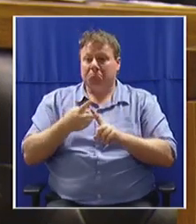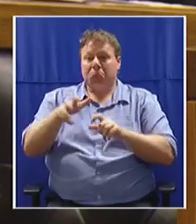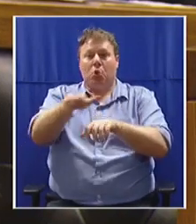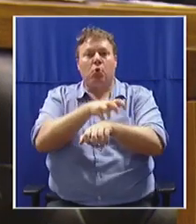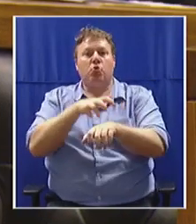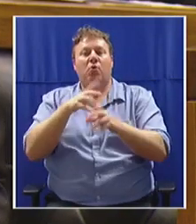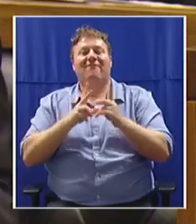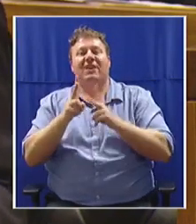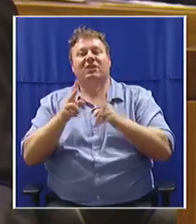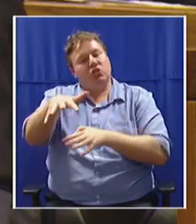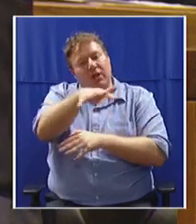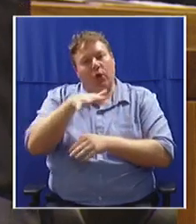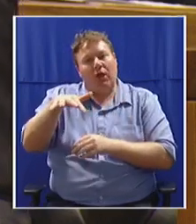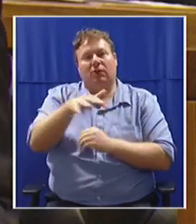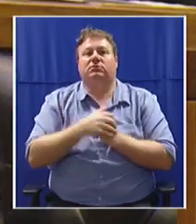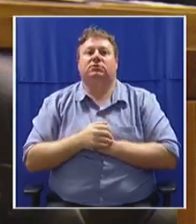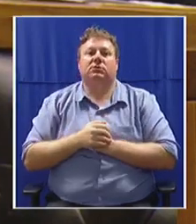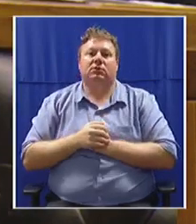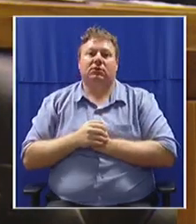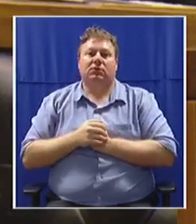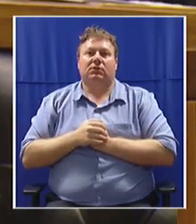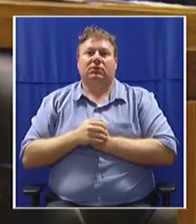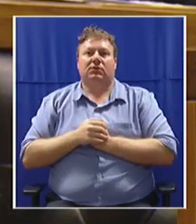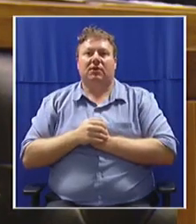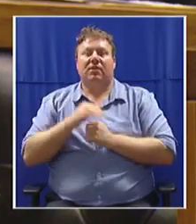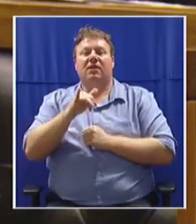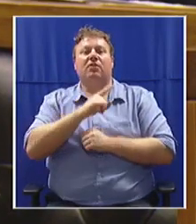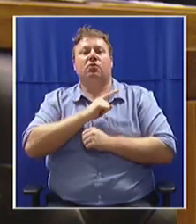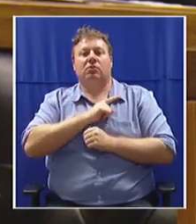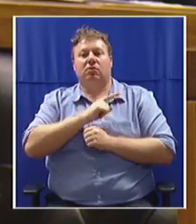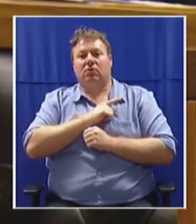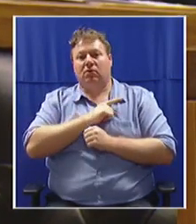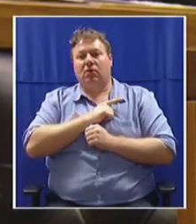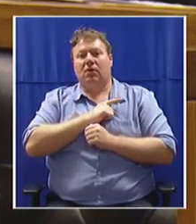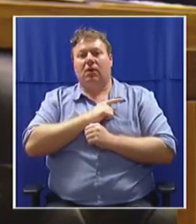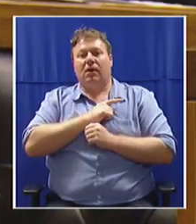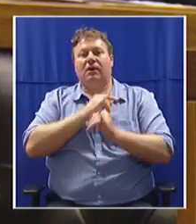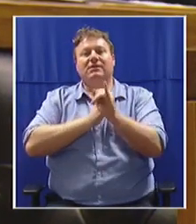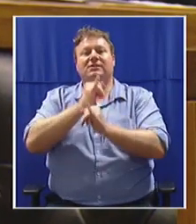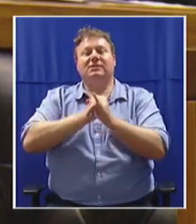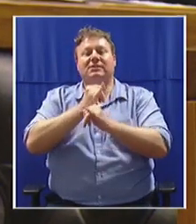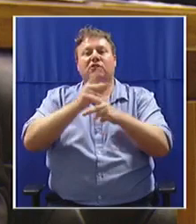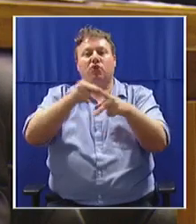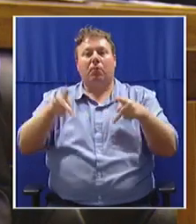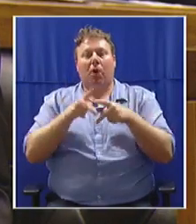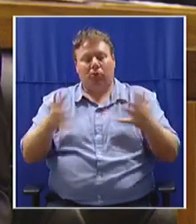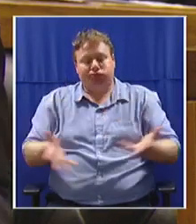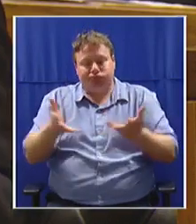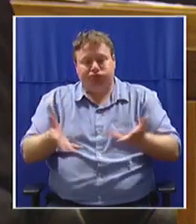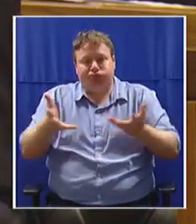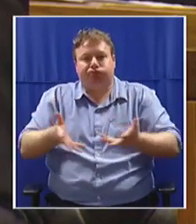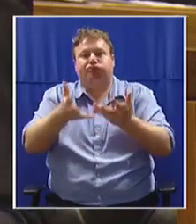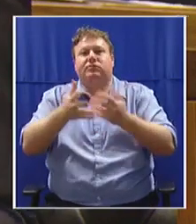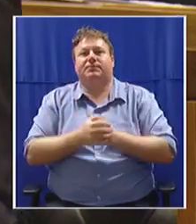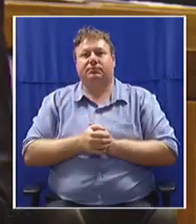villages. Hence, the revitalization of all these industrial parks that belongs to government. And